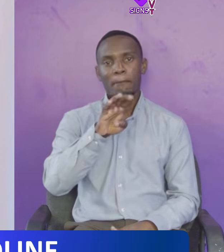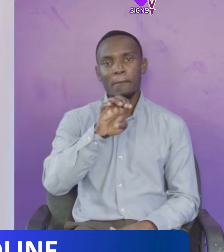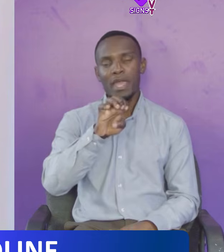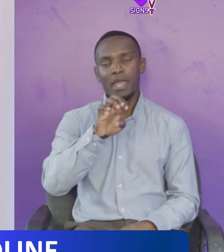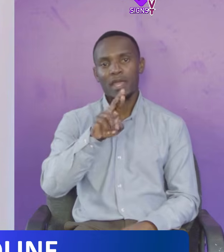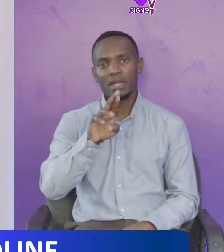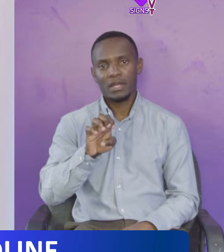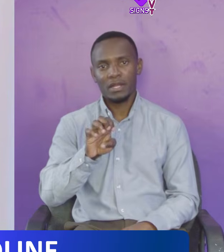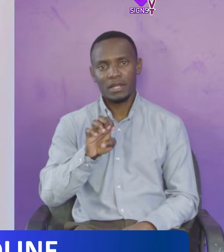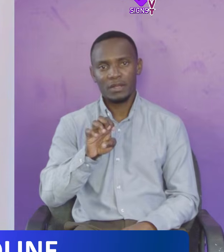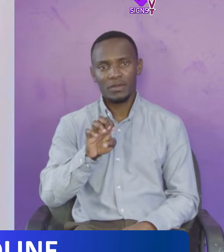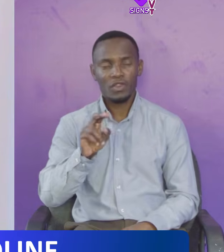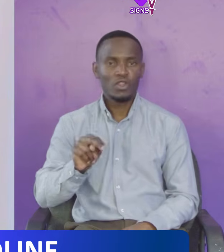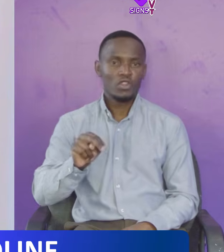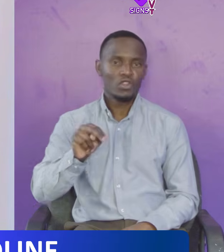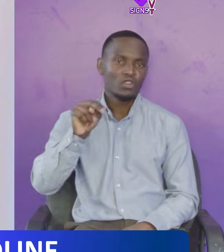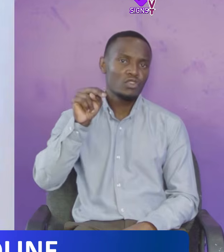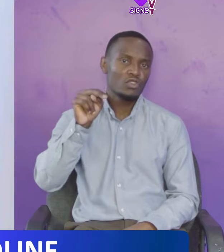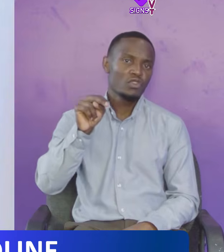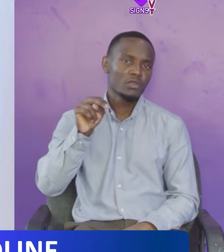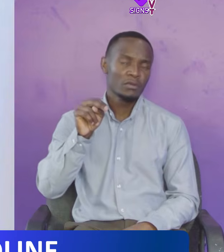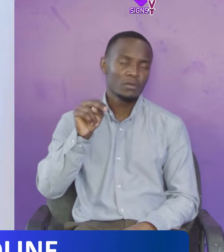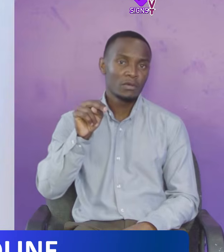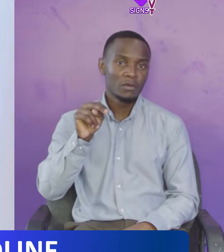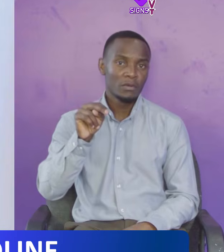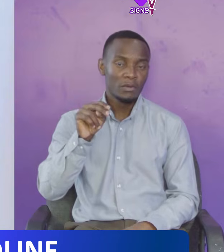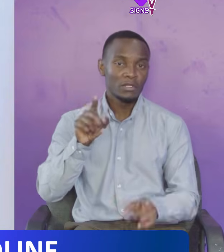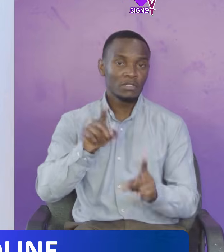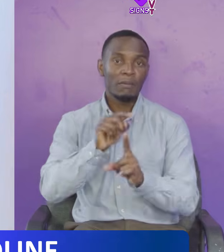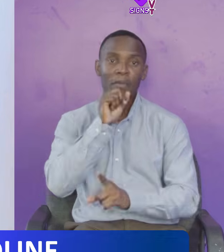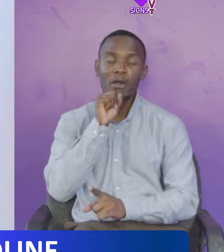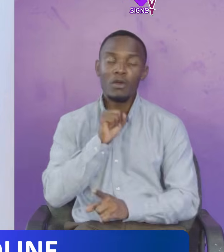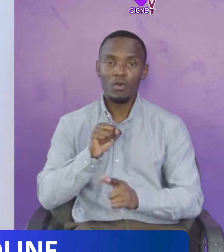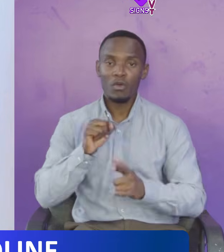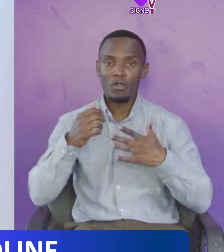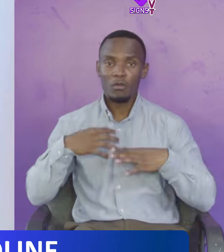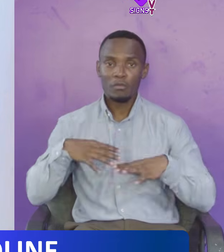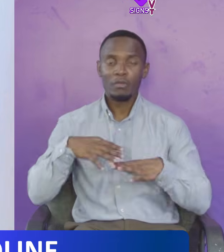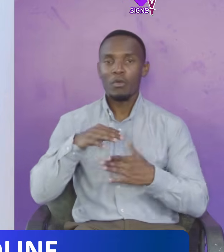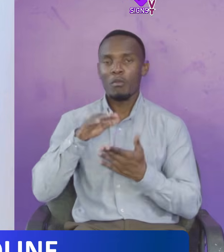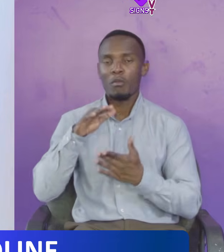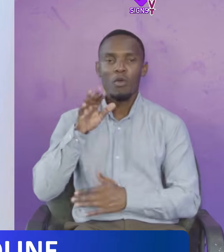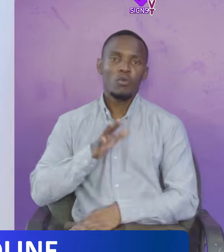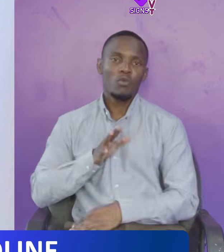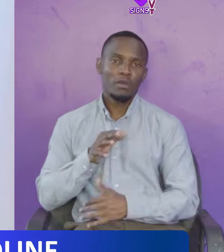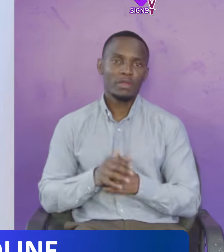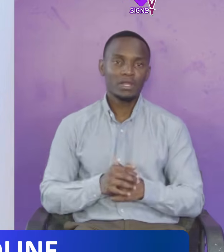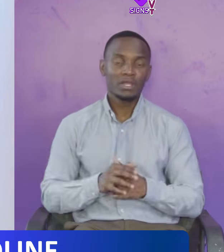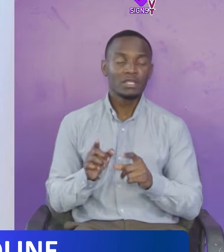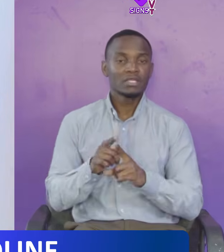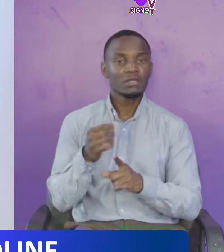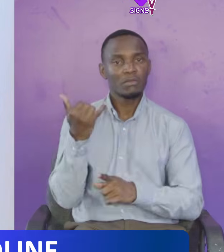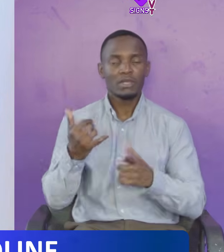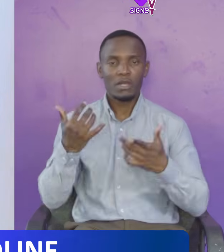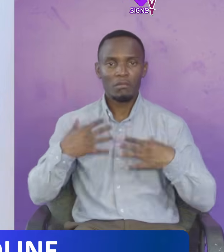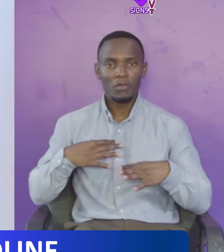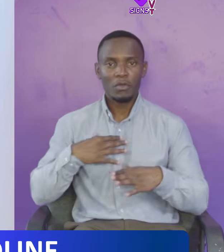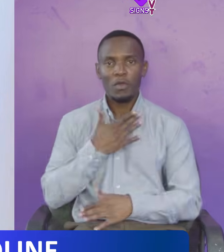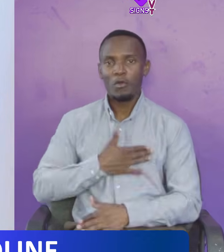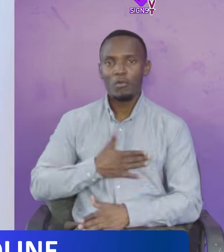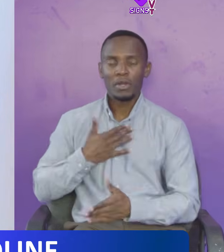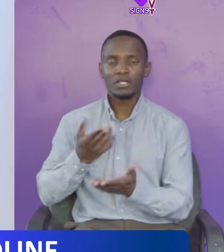people, the majority were even women. Kindly, the young people, let us come out and register, and let us prepare to